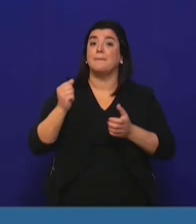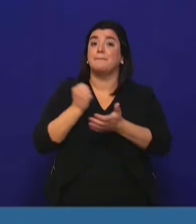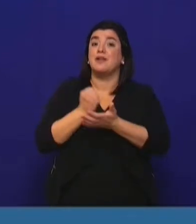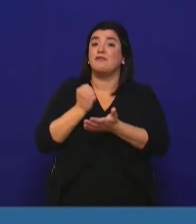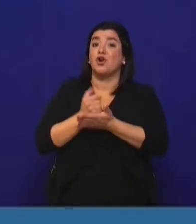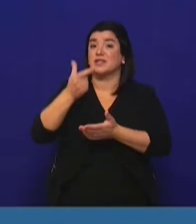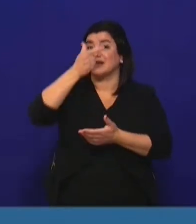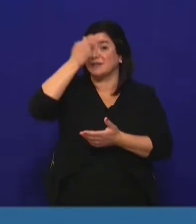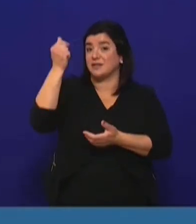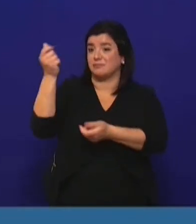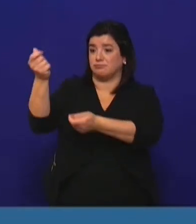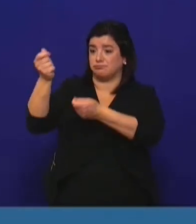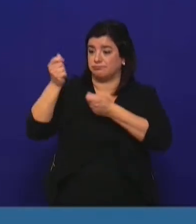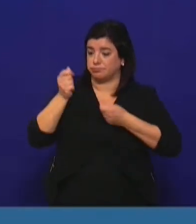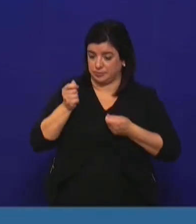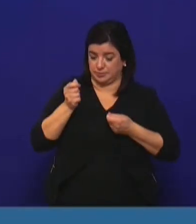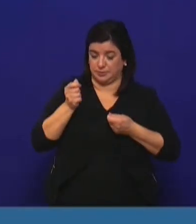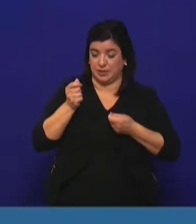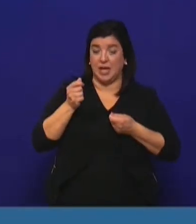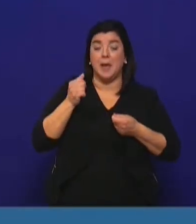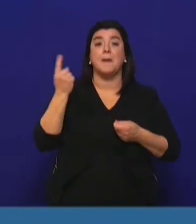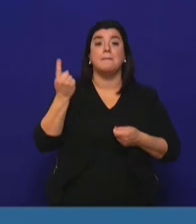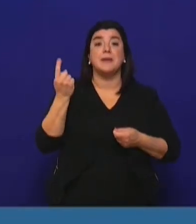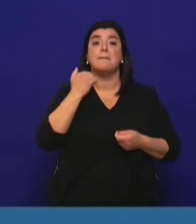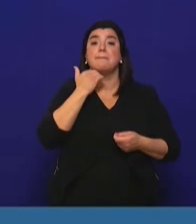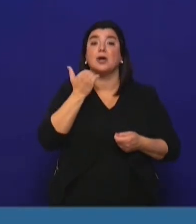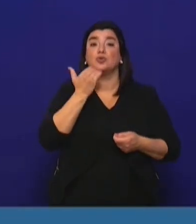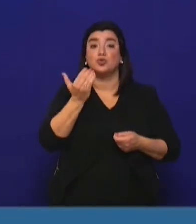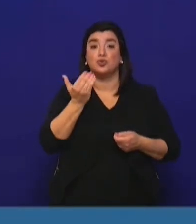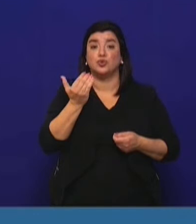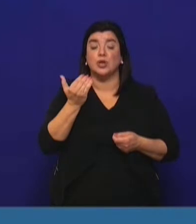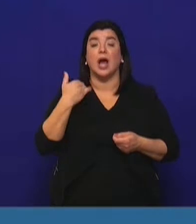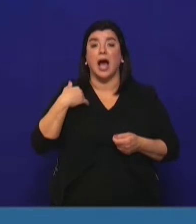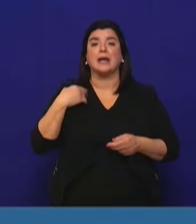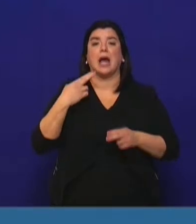nagħmluhom fil-ajruport tagħna. Infatti aħna